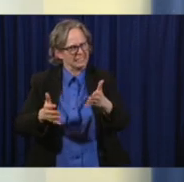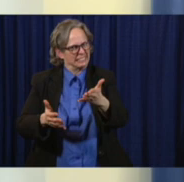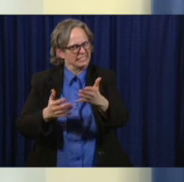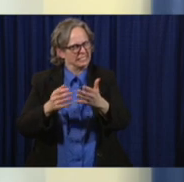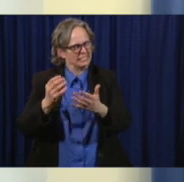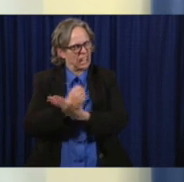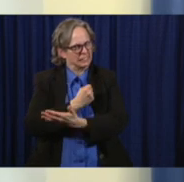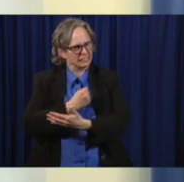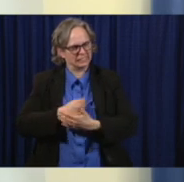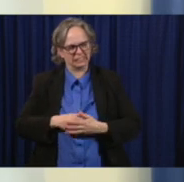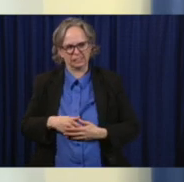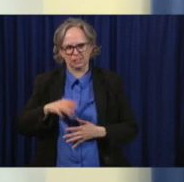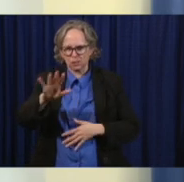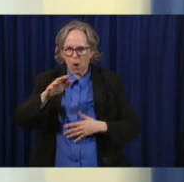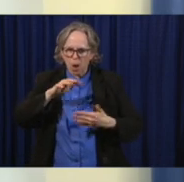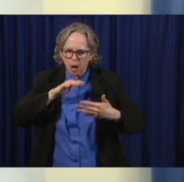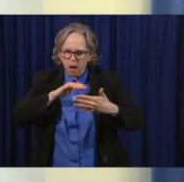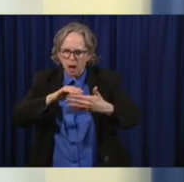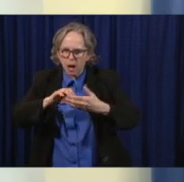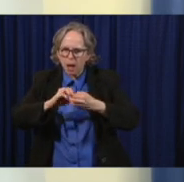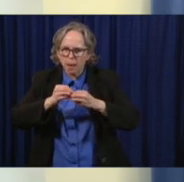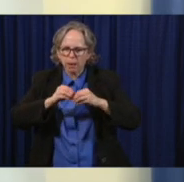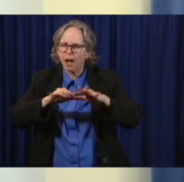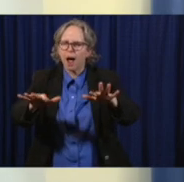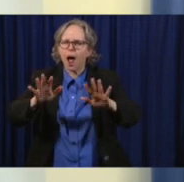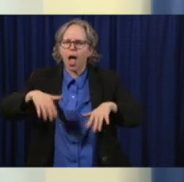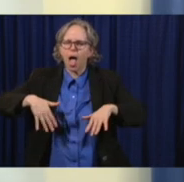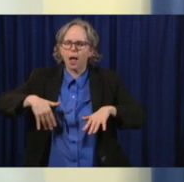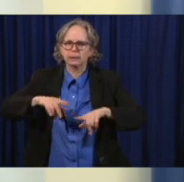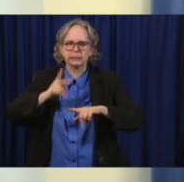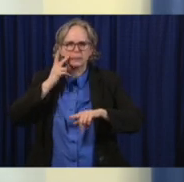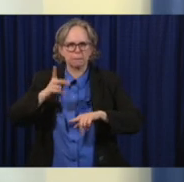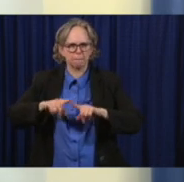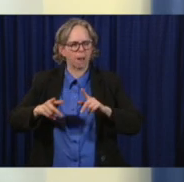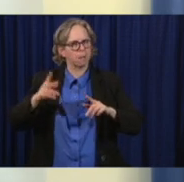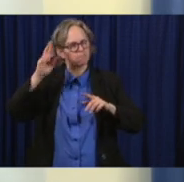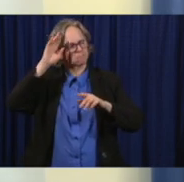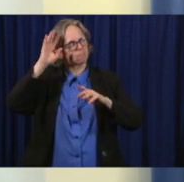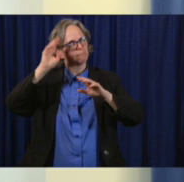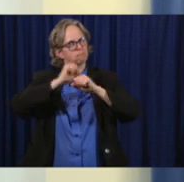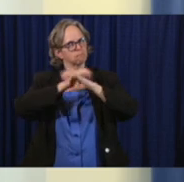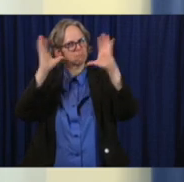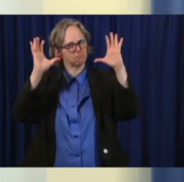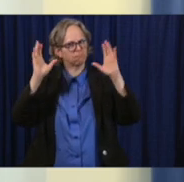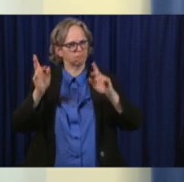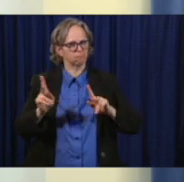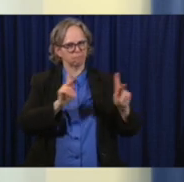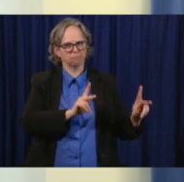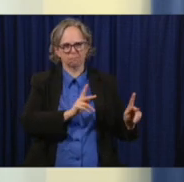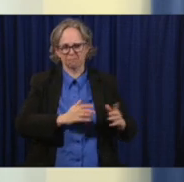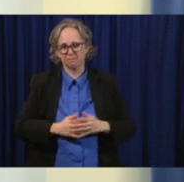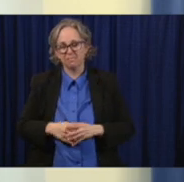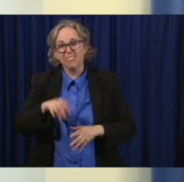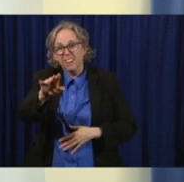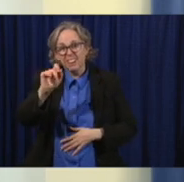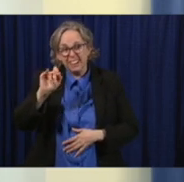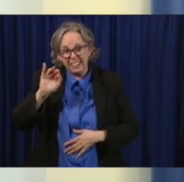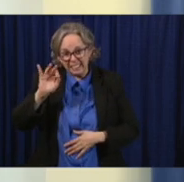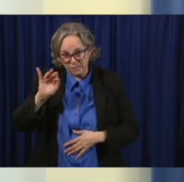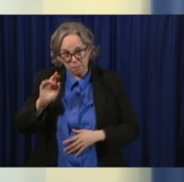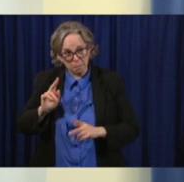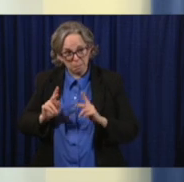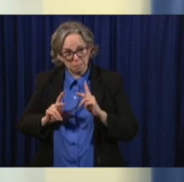the community. But it's something that's very important, because if we are going back to work, you know, parents